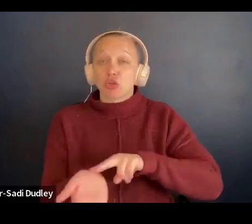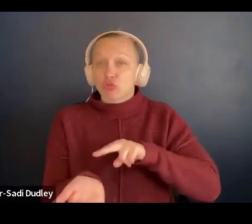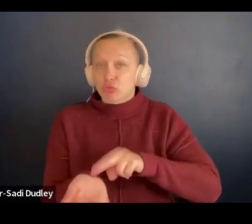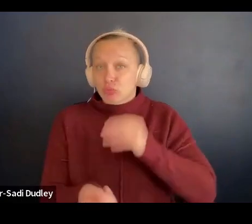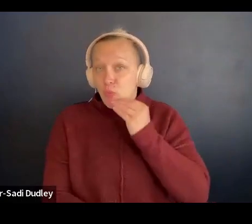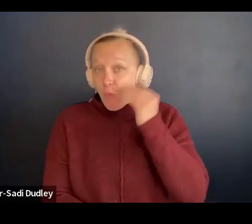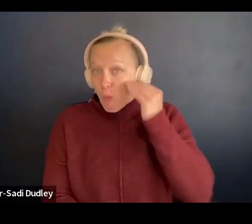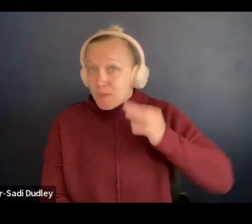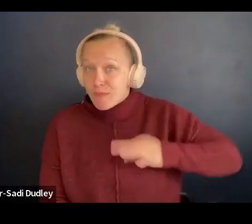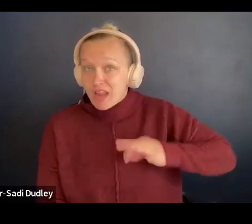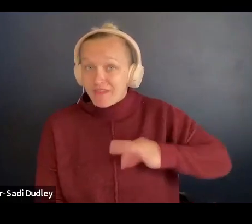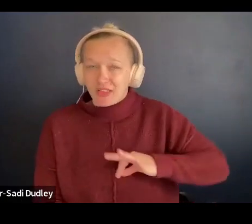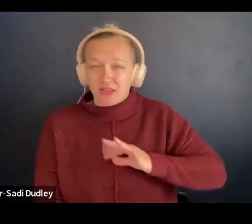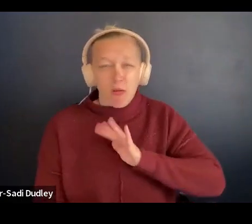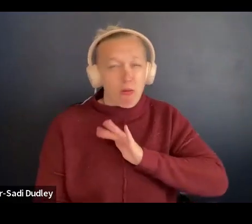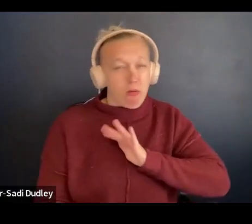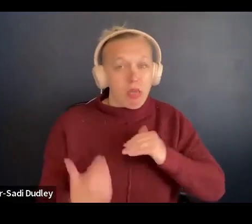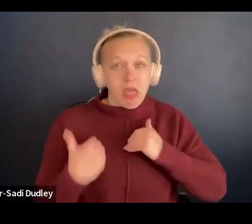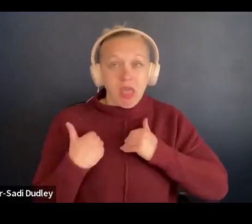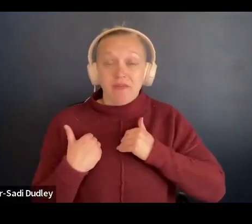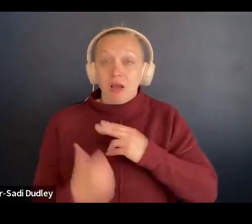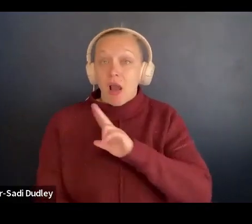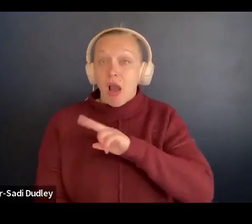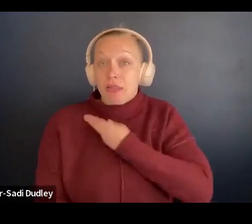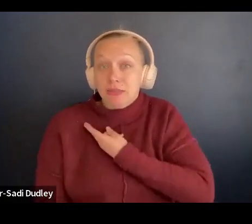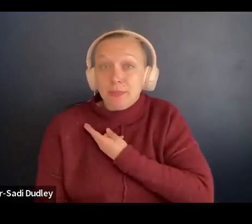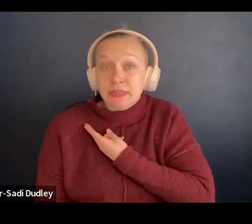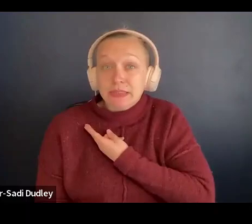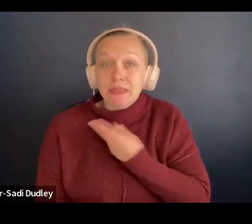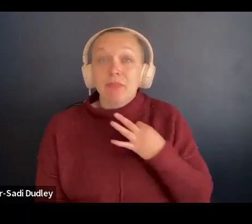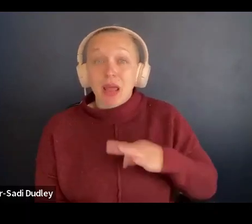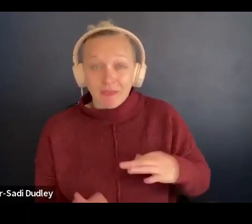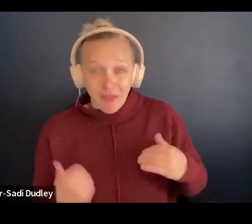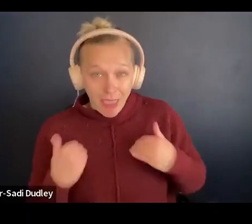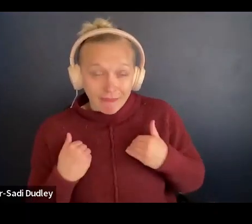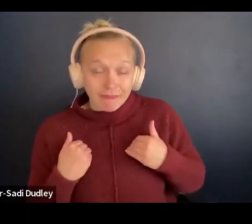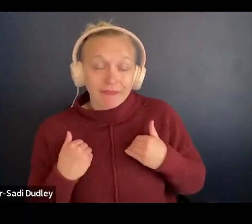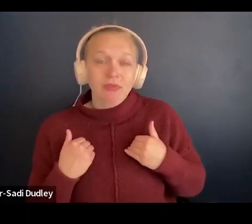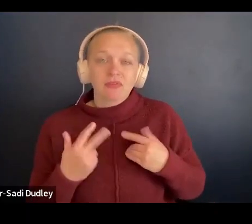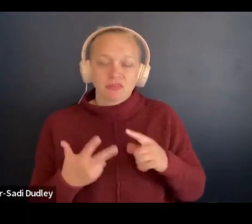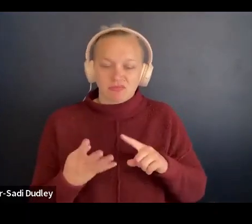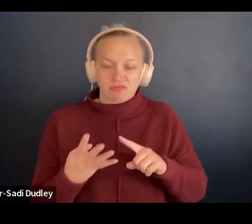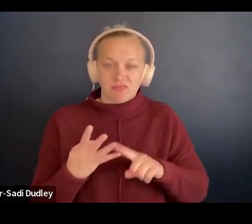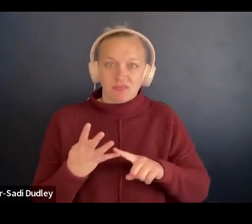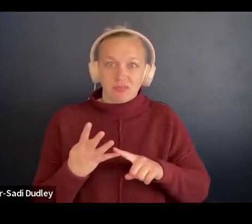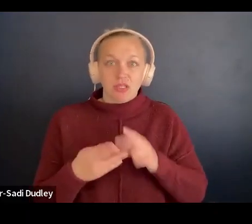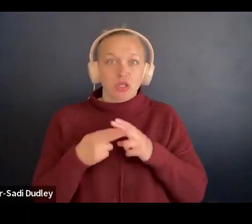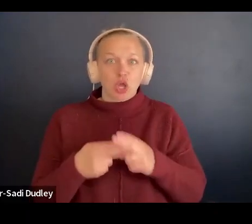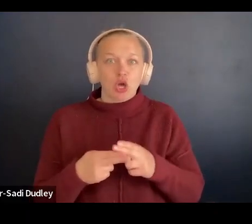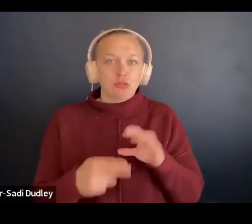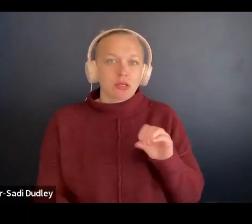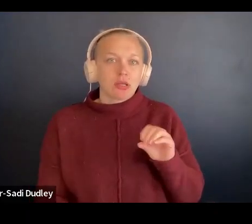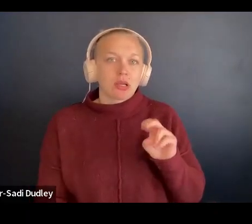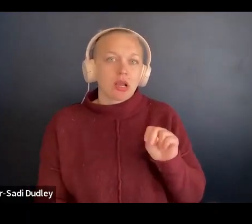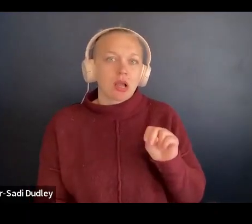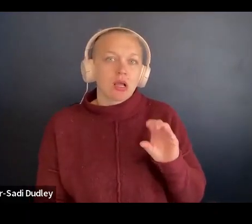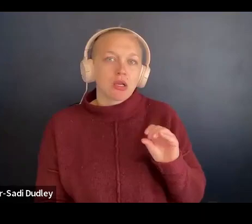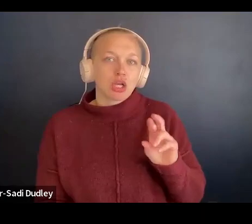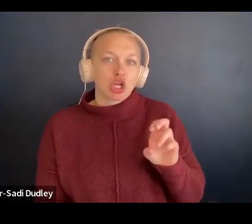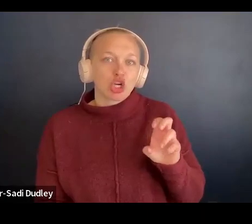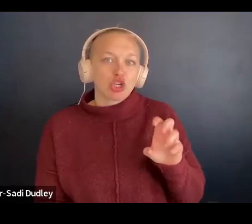benefits. They have awesome hospice benefits. They have something called concurrent hospice, which also lets you